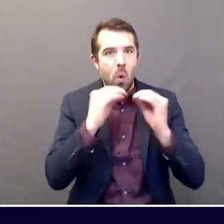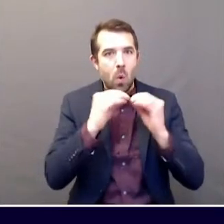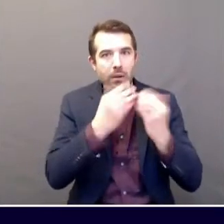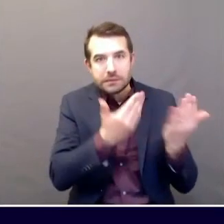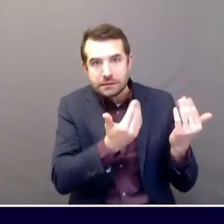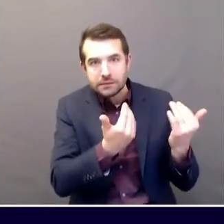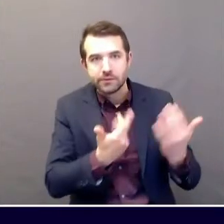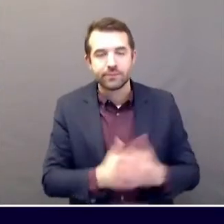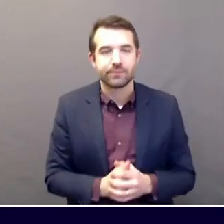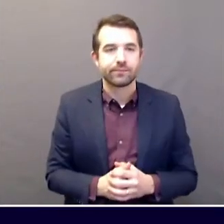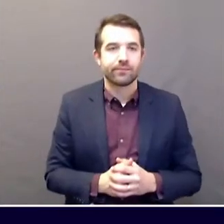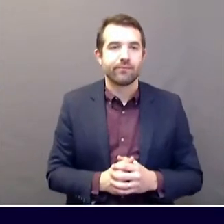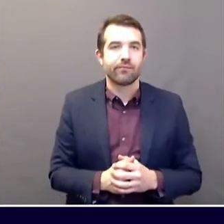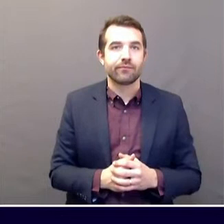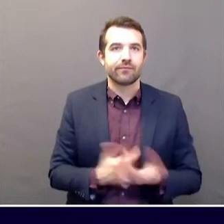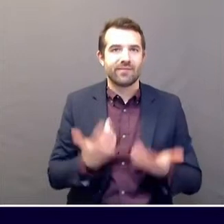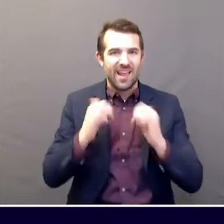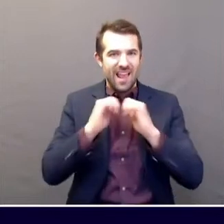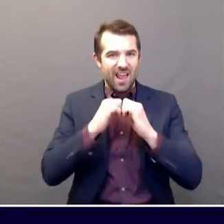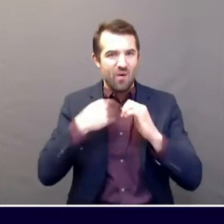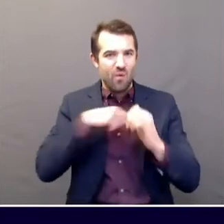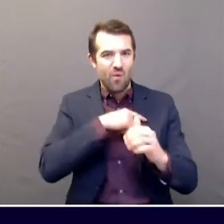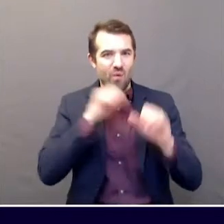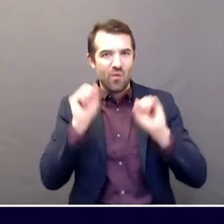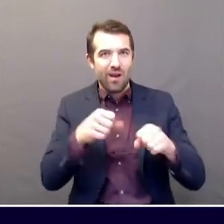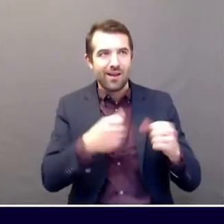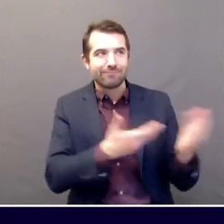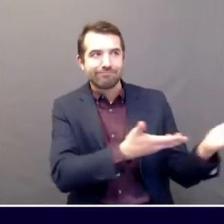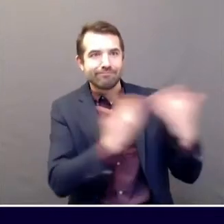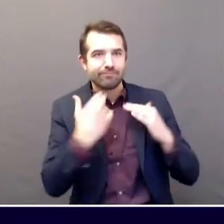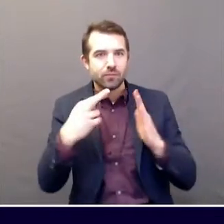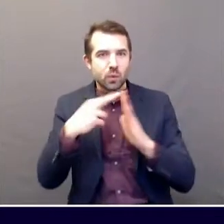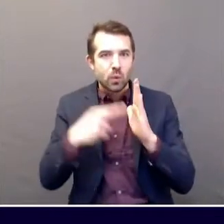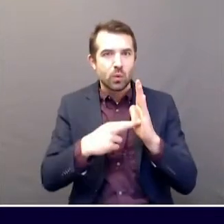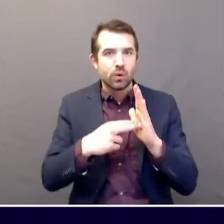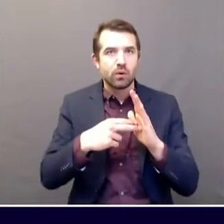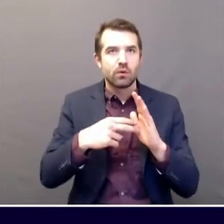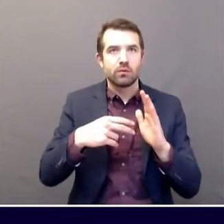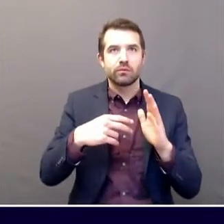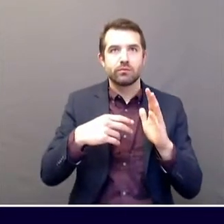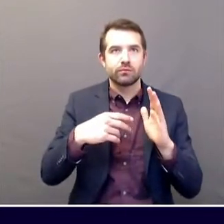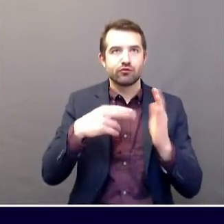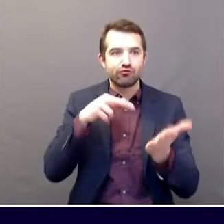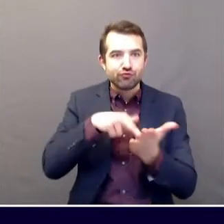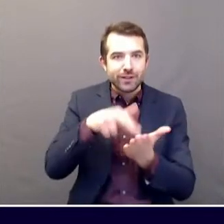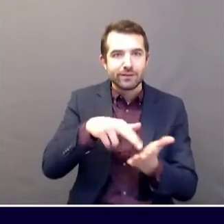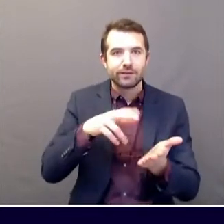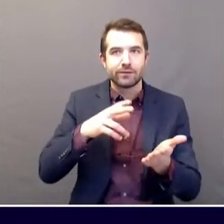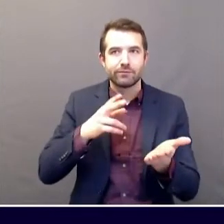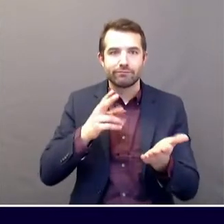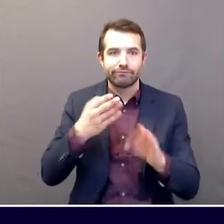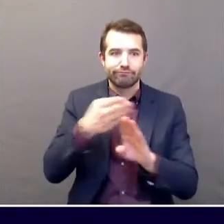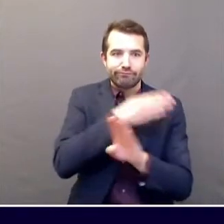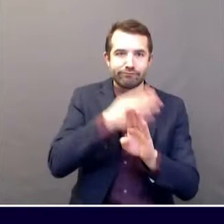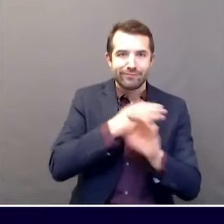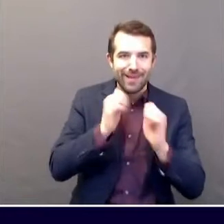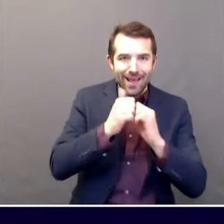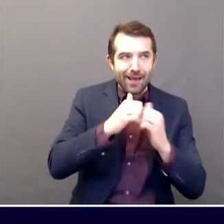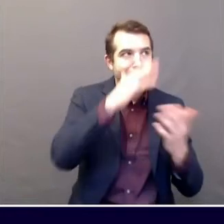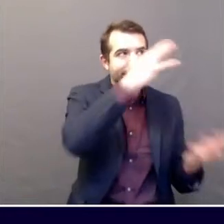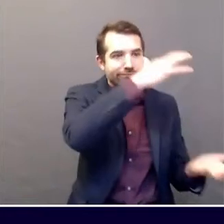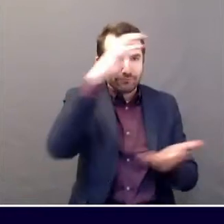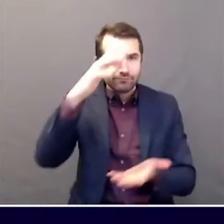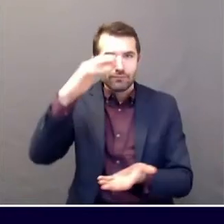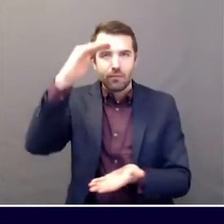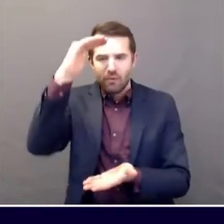to line up, pre-register people for those appointments to get vaccines. The worst thing to happen is to have somebody anticipate